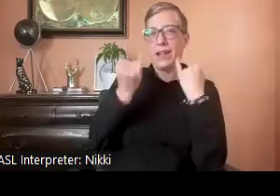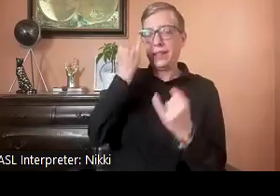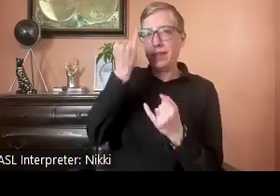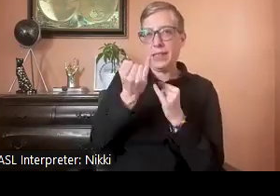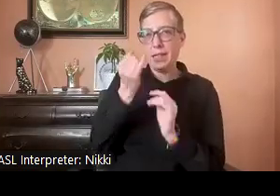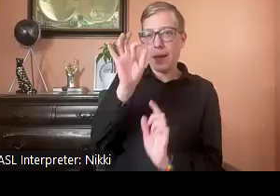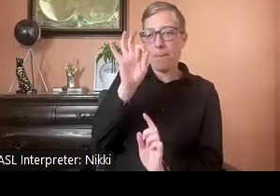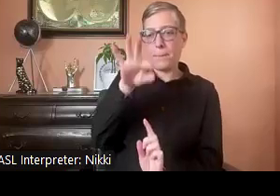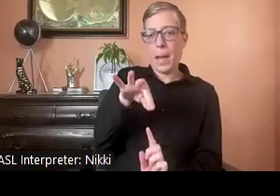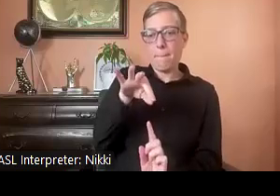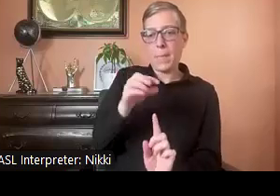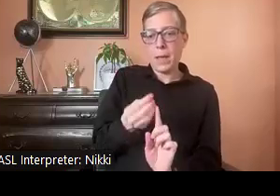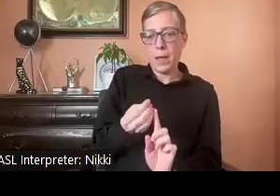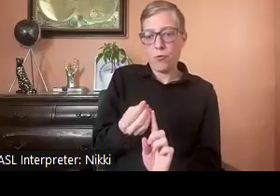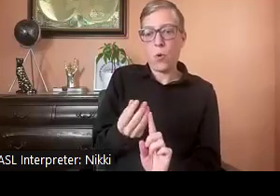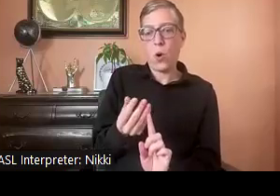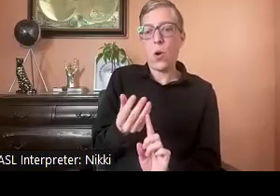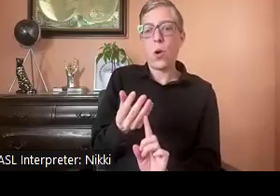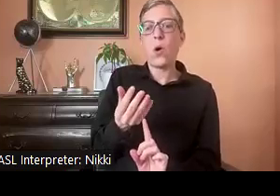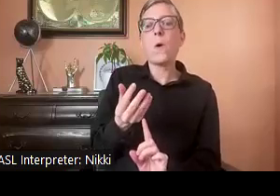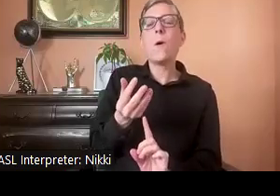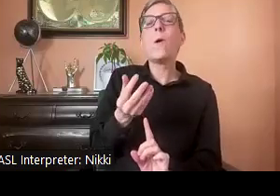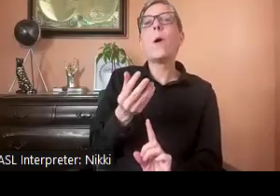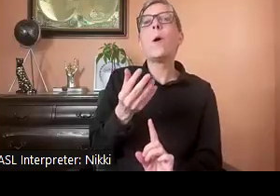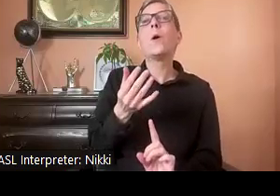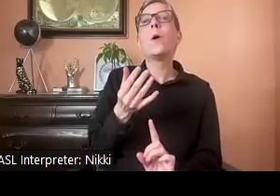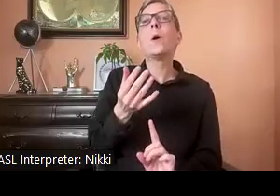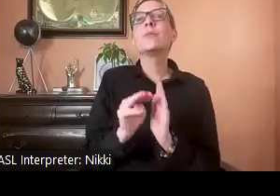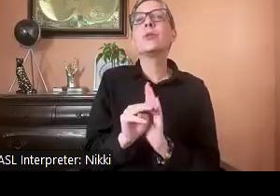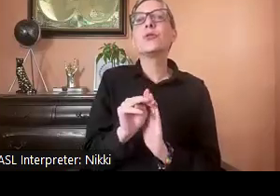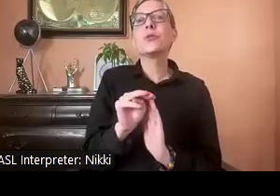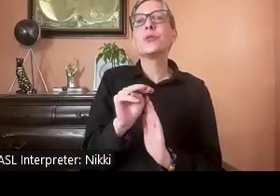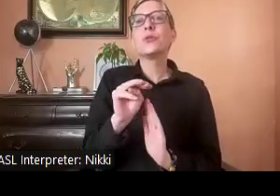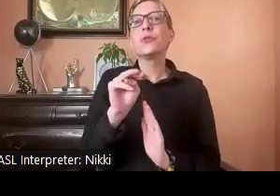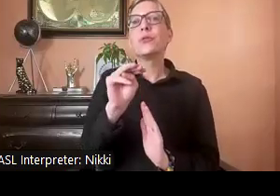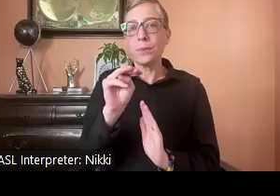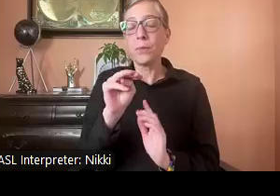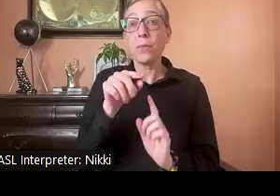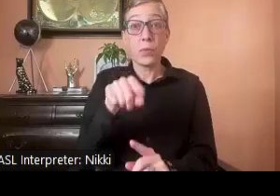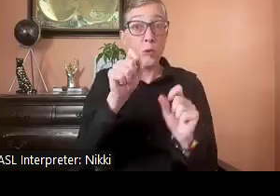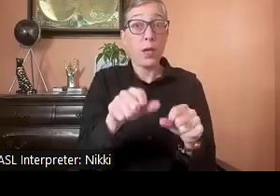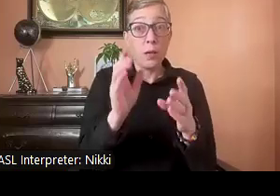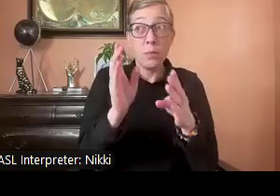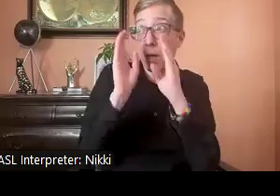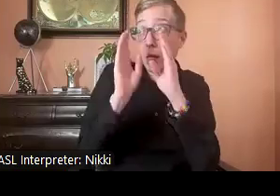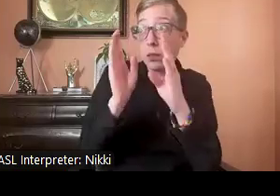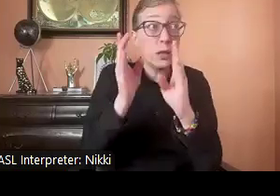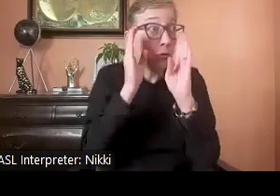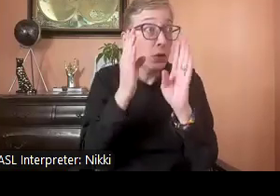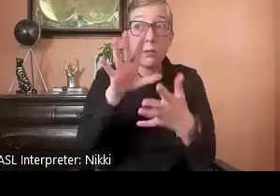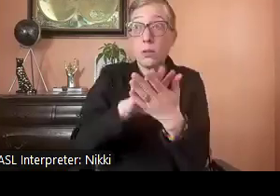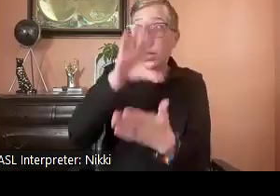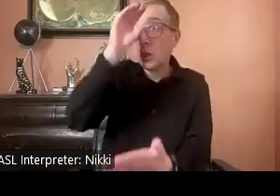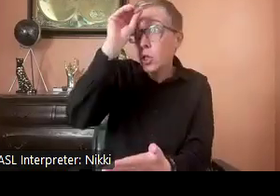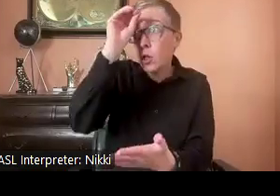idea. At this point, you can either pay attention and learn, or you might get caught in